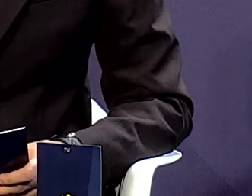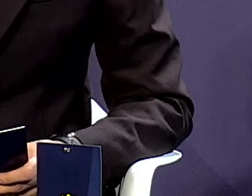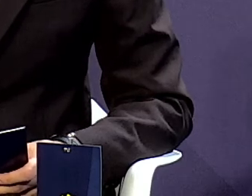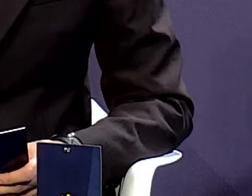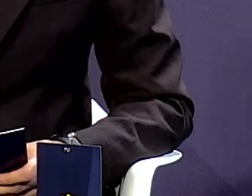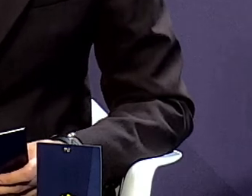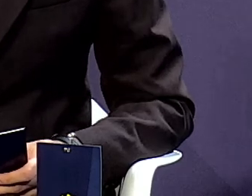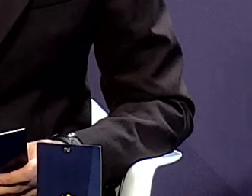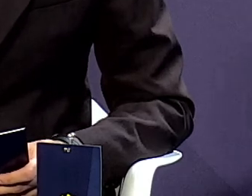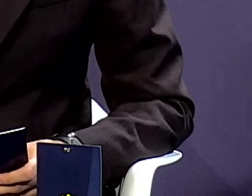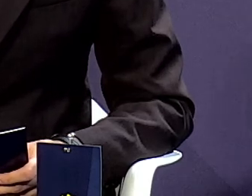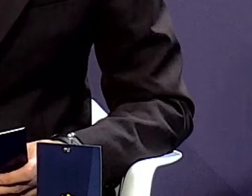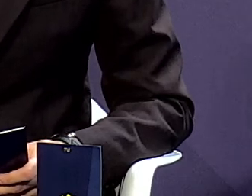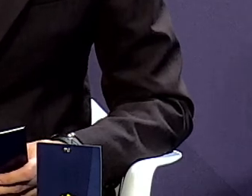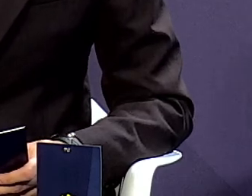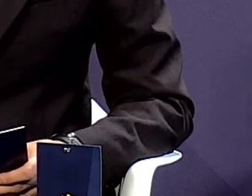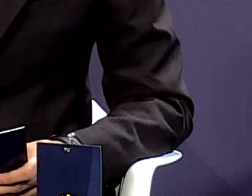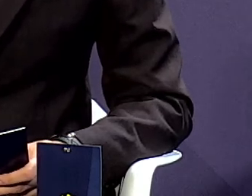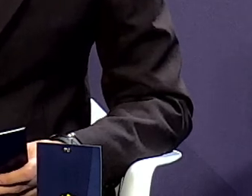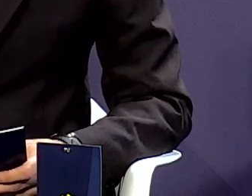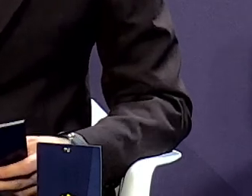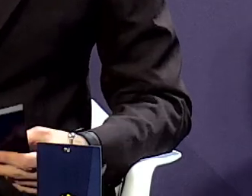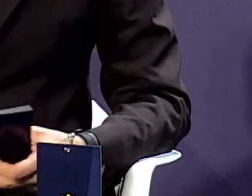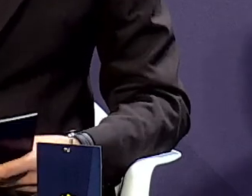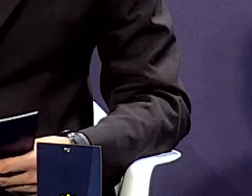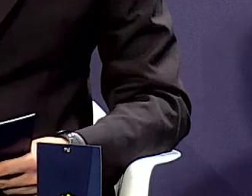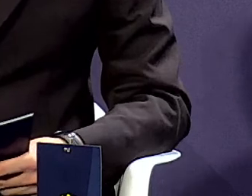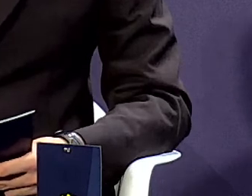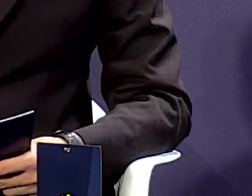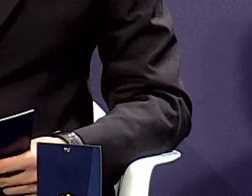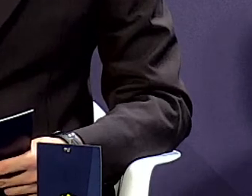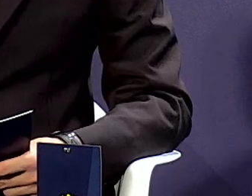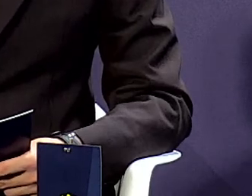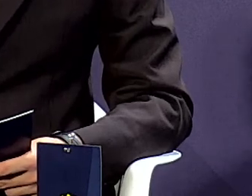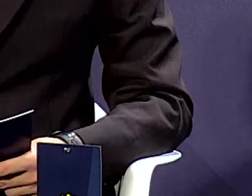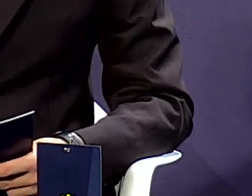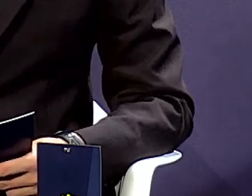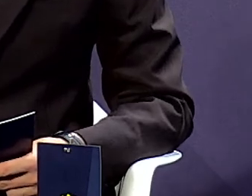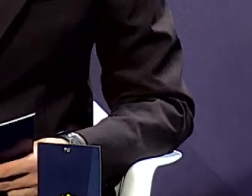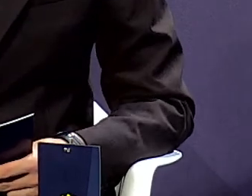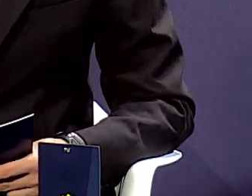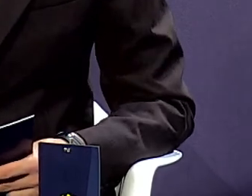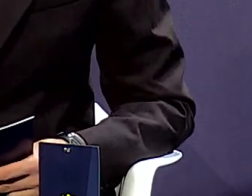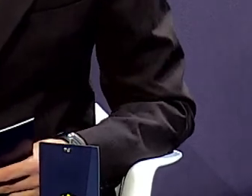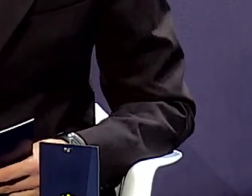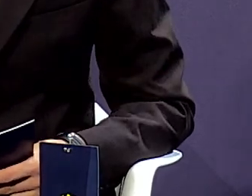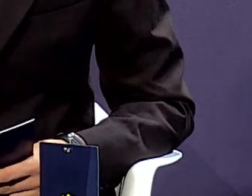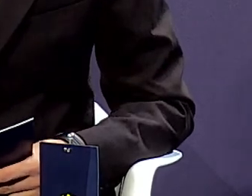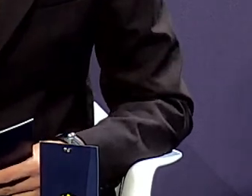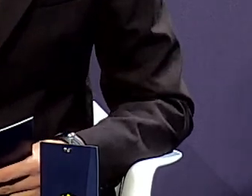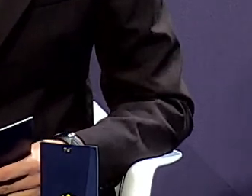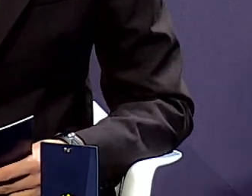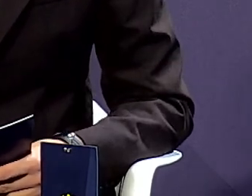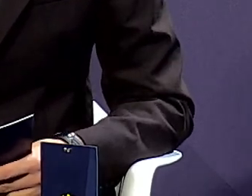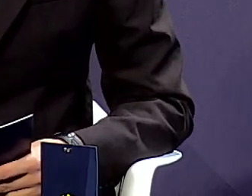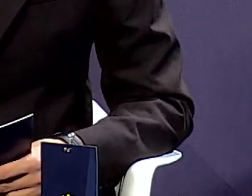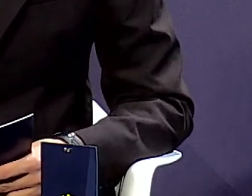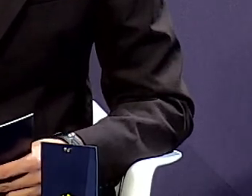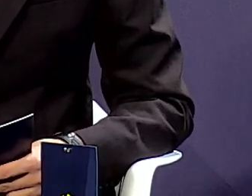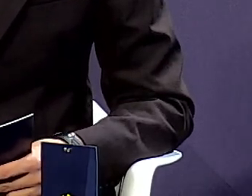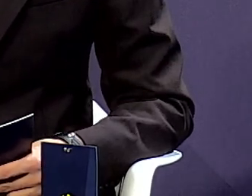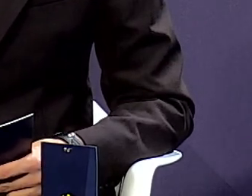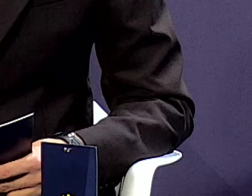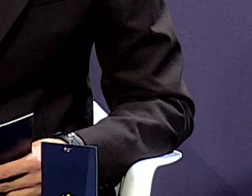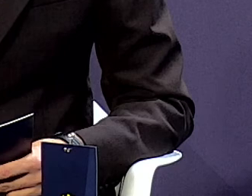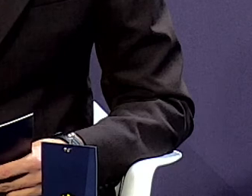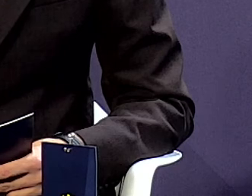spirit of the debate that we are going to organize now. Before I introduce you to the debate, I would like to explain on how it is going to be working. We are going to have one